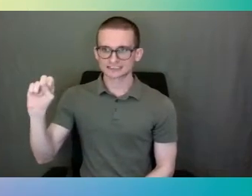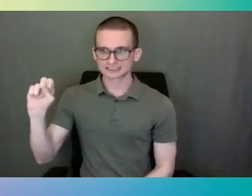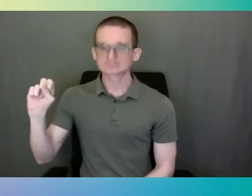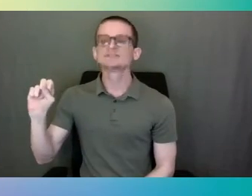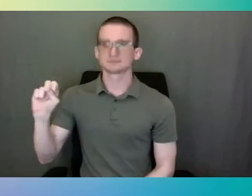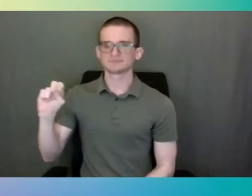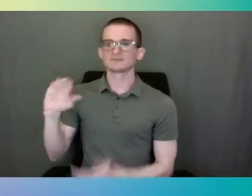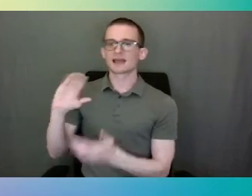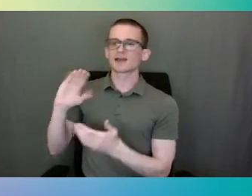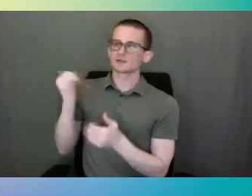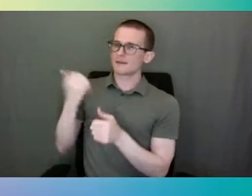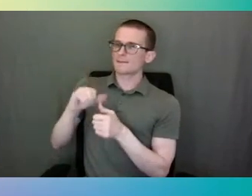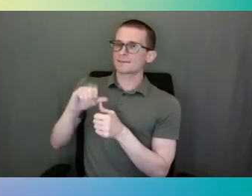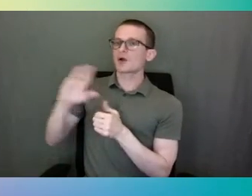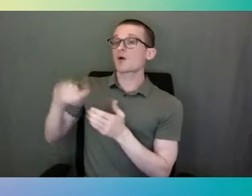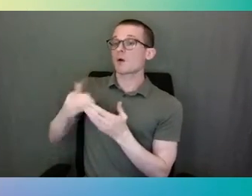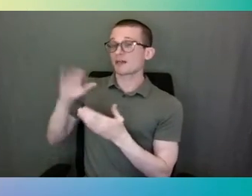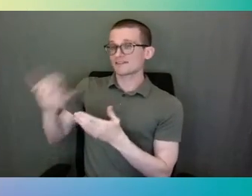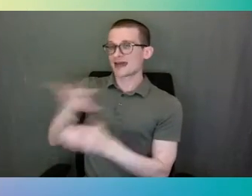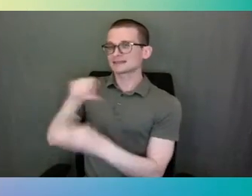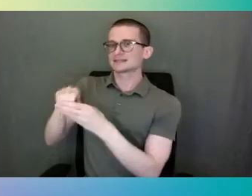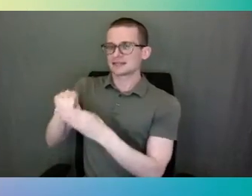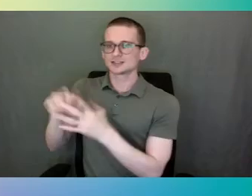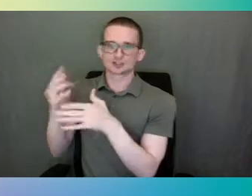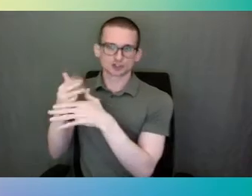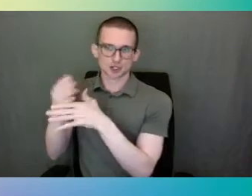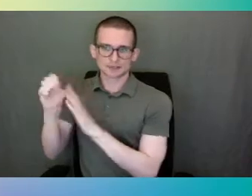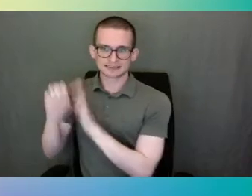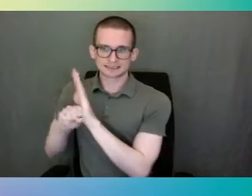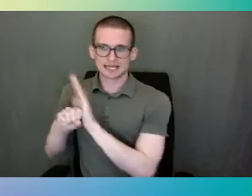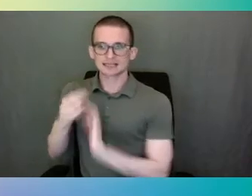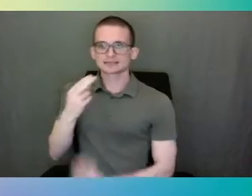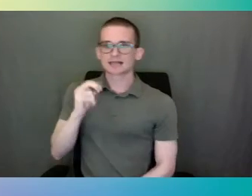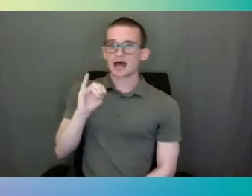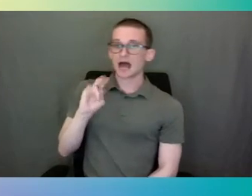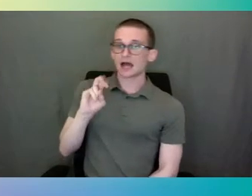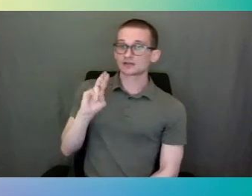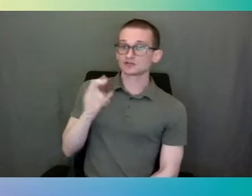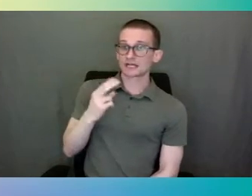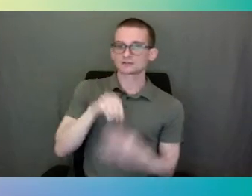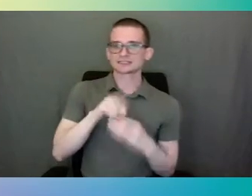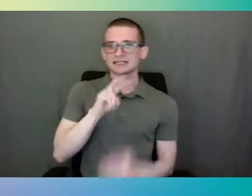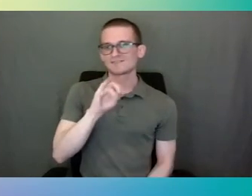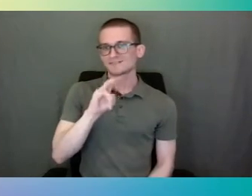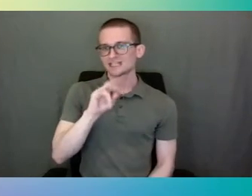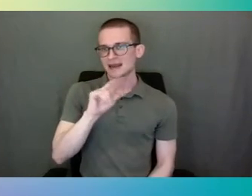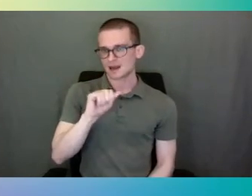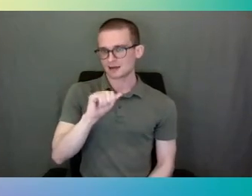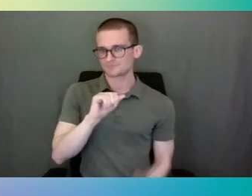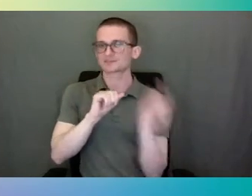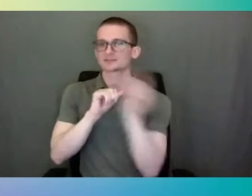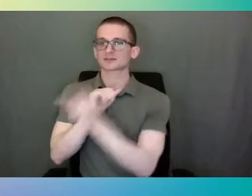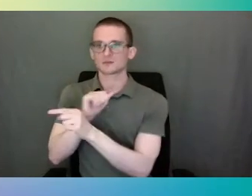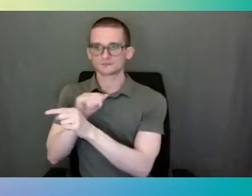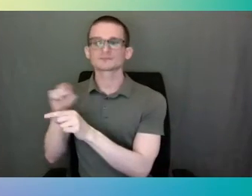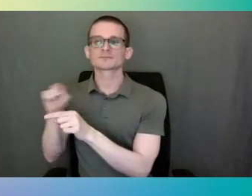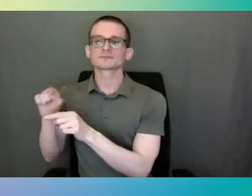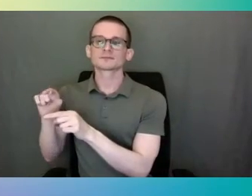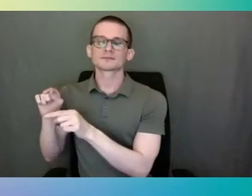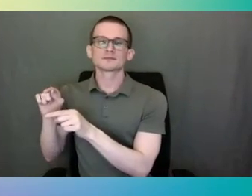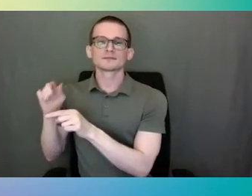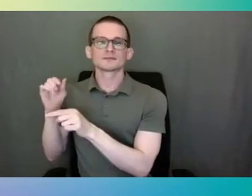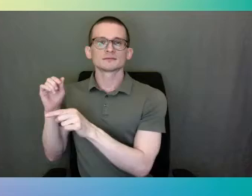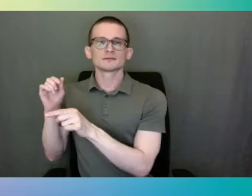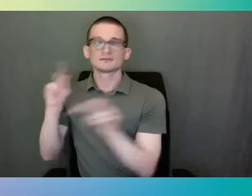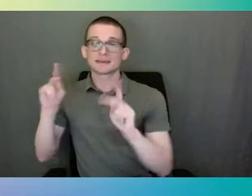German states. Heinrich Kahn was in Vienna. So he questions, people are questioning now, right?